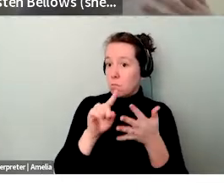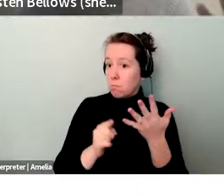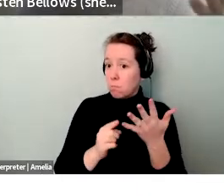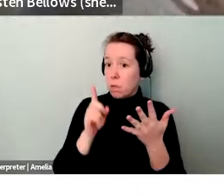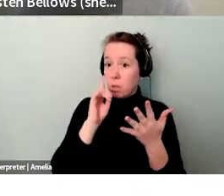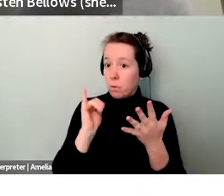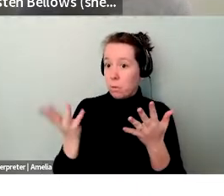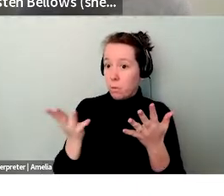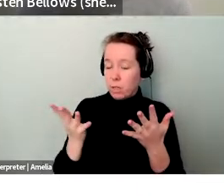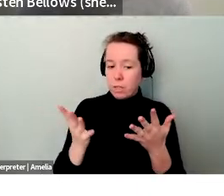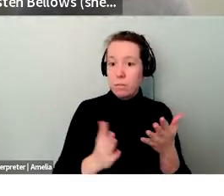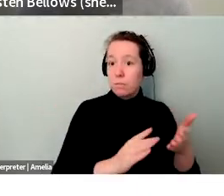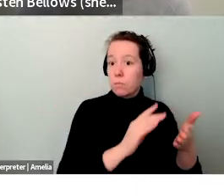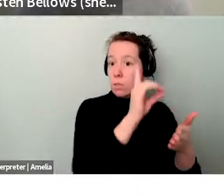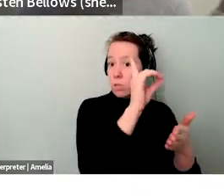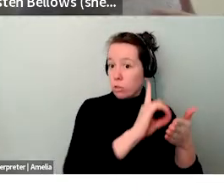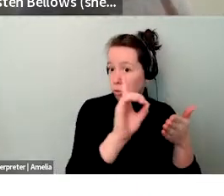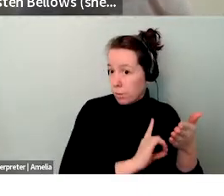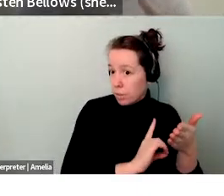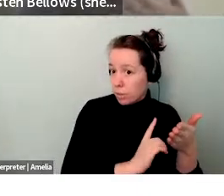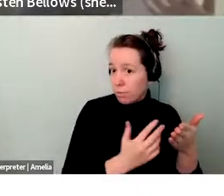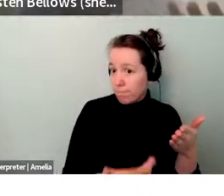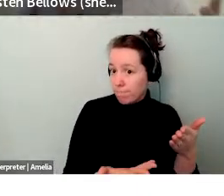So while we are protected